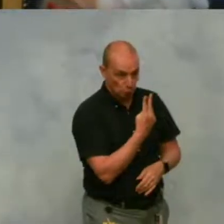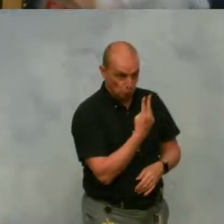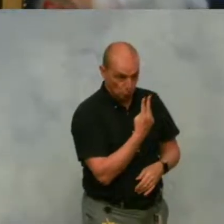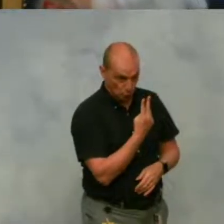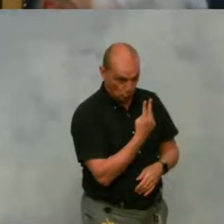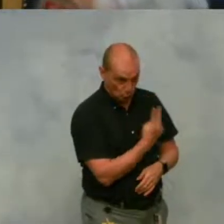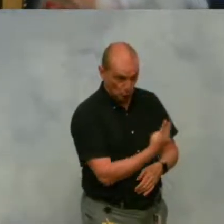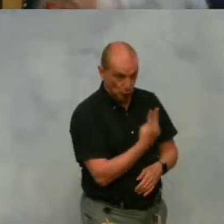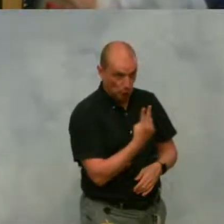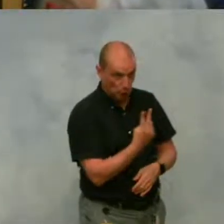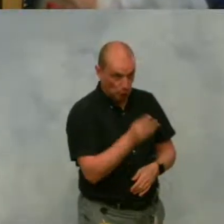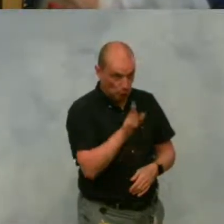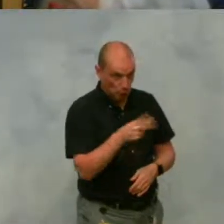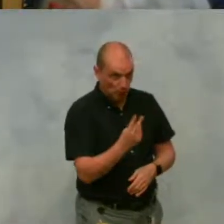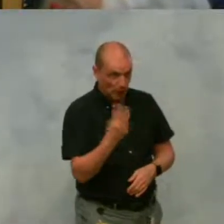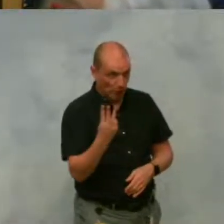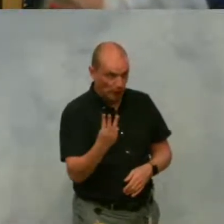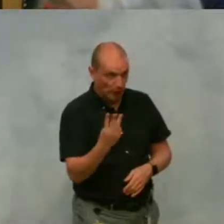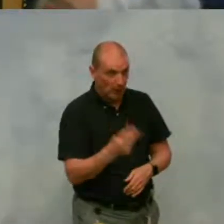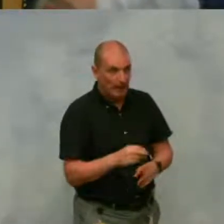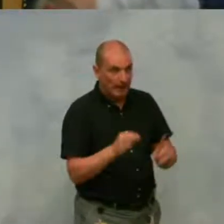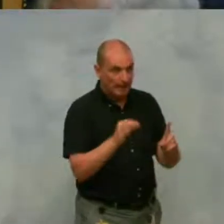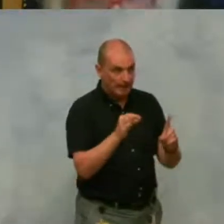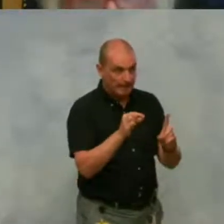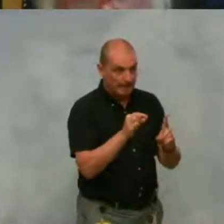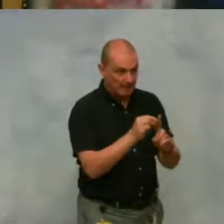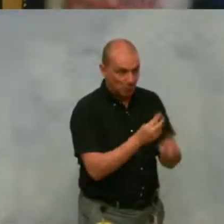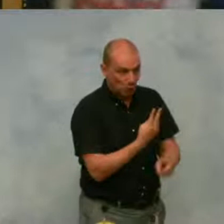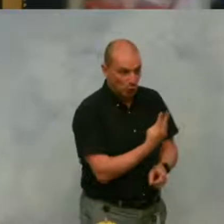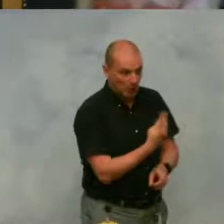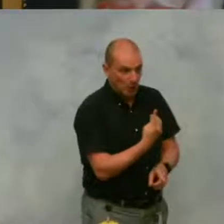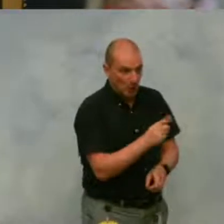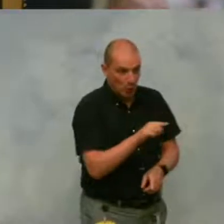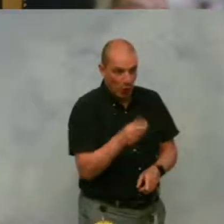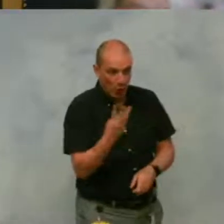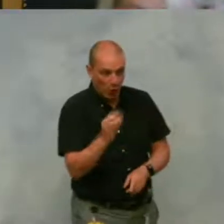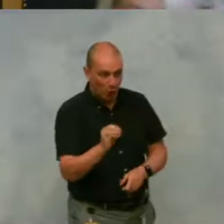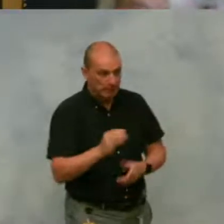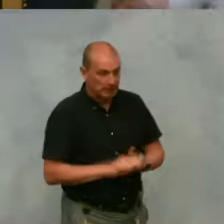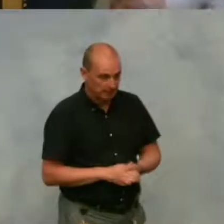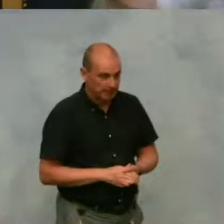2022-23, pages 21 to 30, and it's back to you again, Jackie.